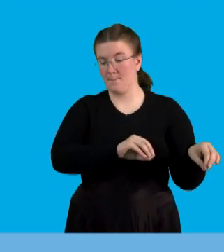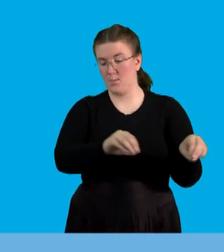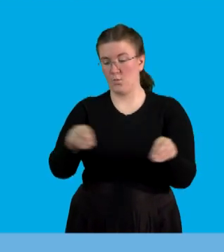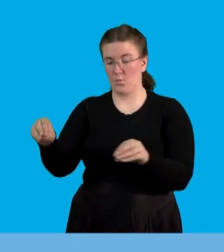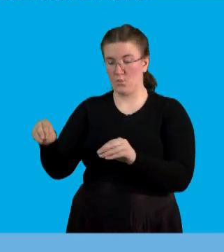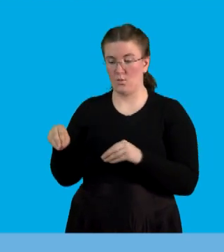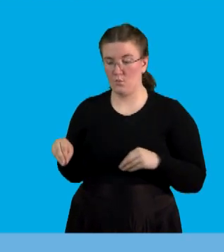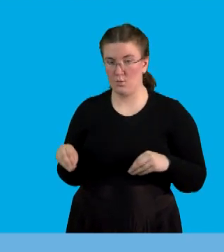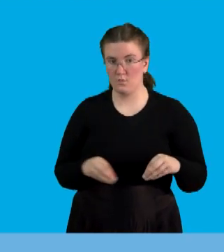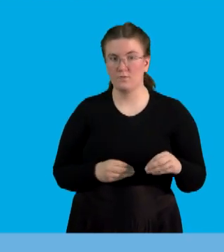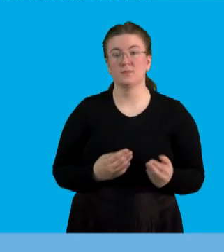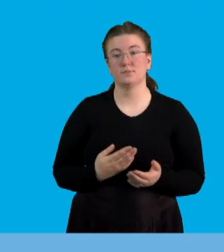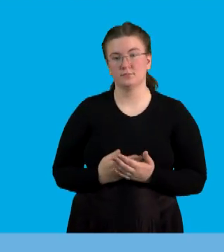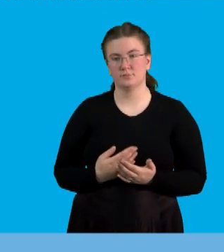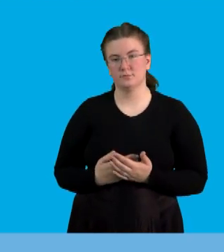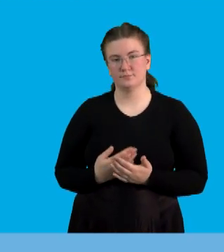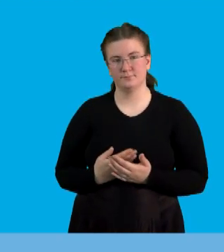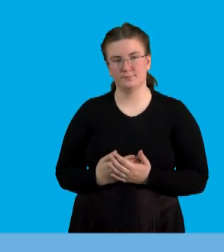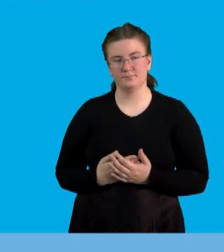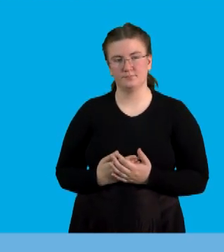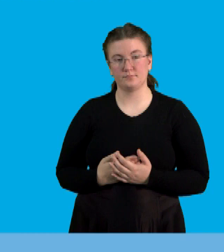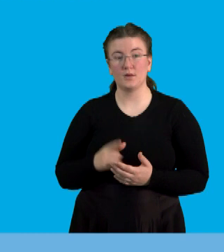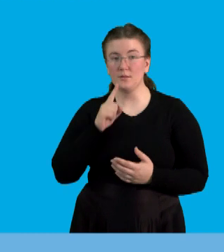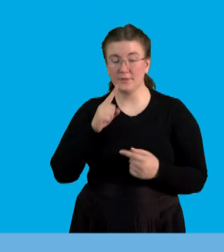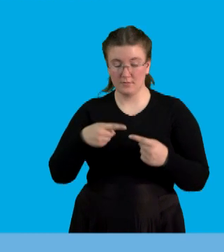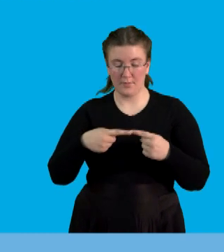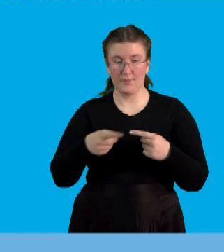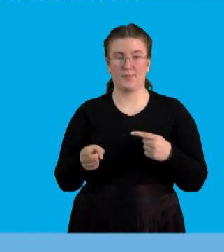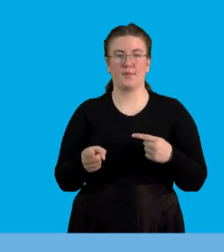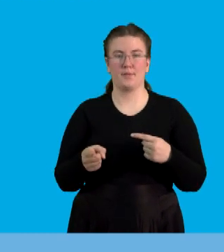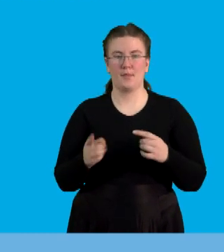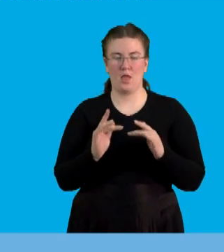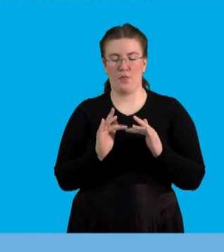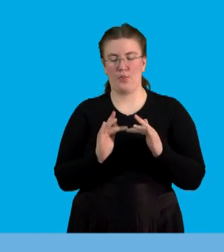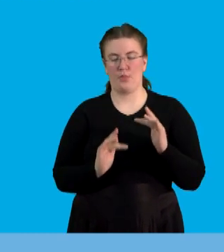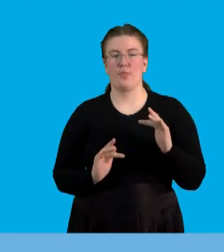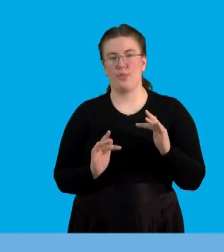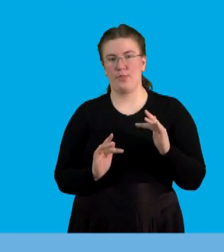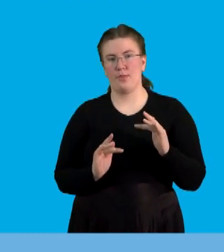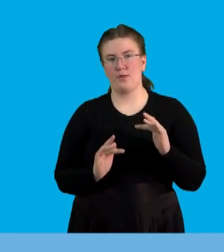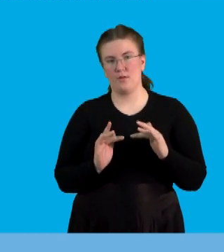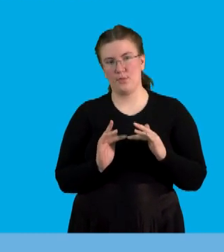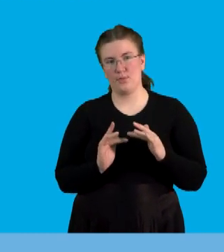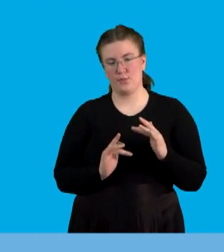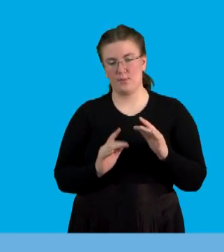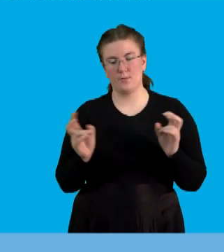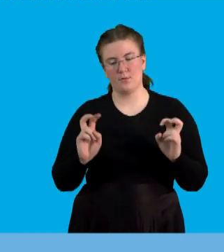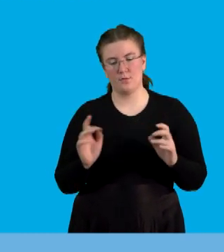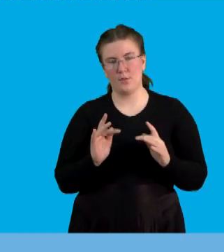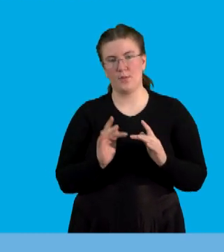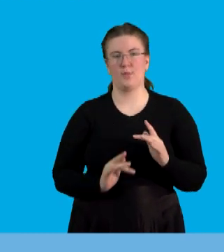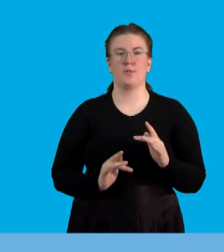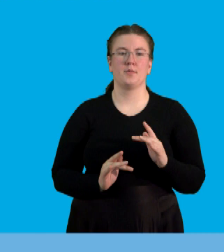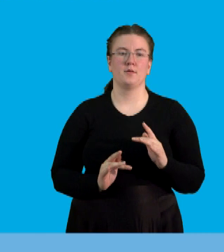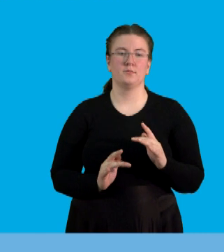for the flow of current, or it allows the current to flow from one point to the other. But if it's open, it blocks or it